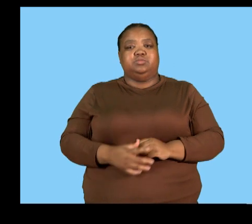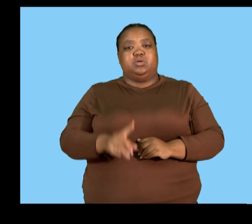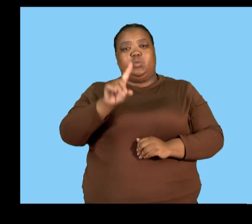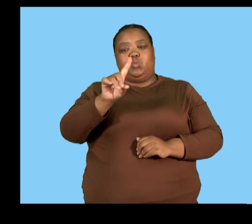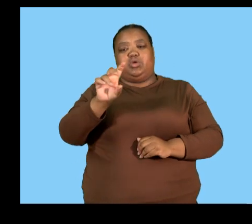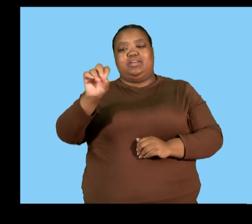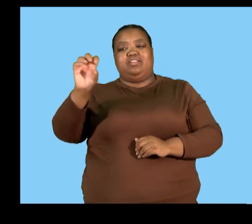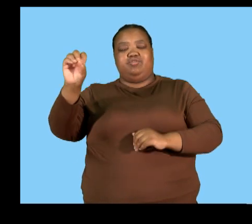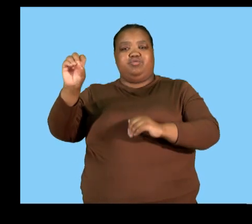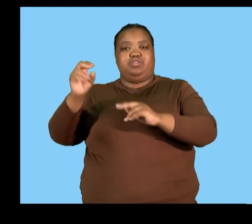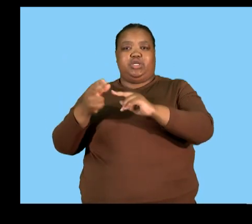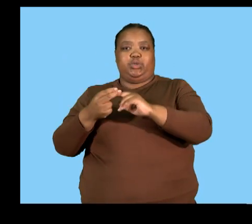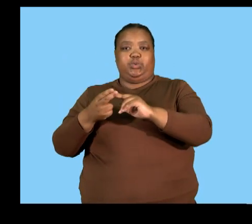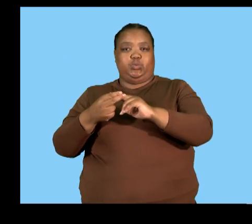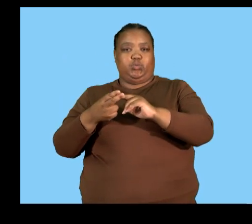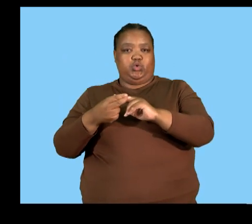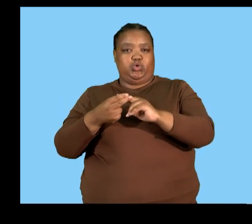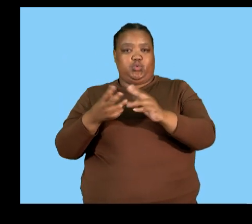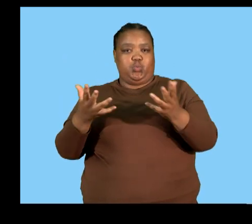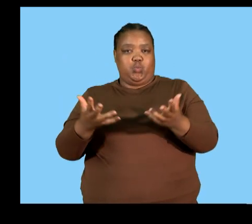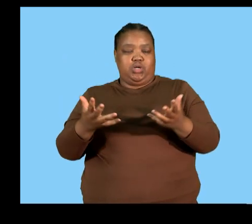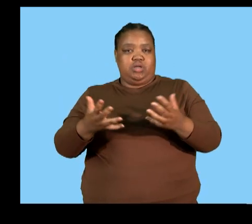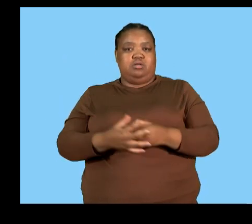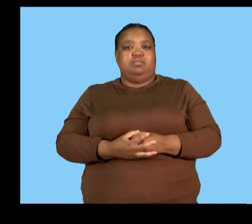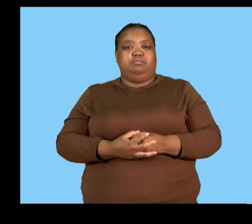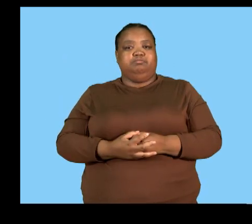100 units on